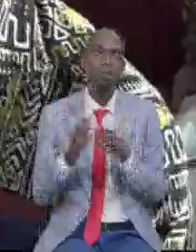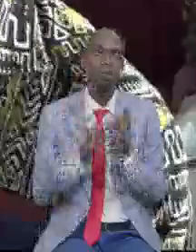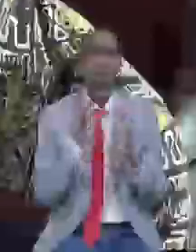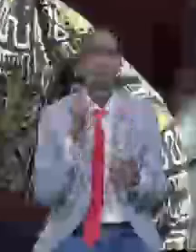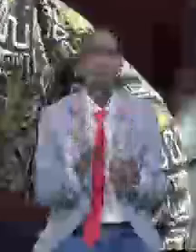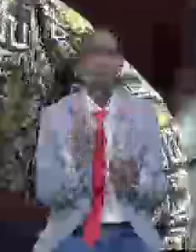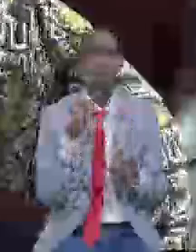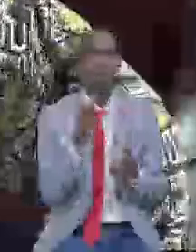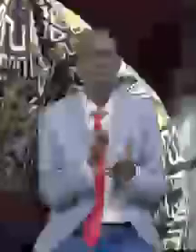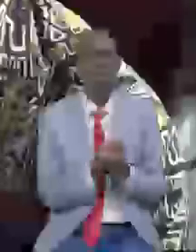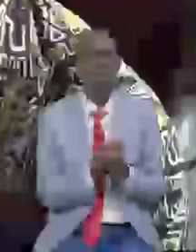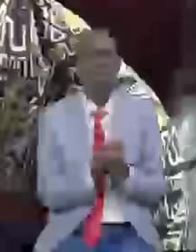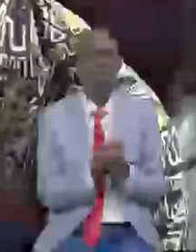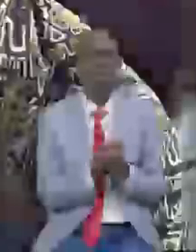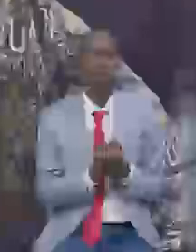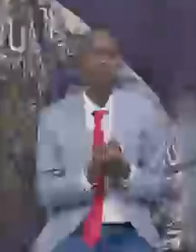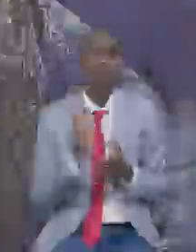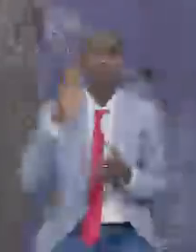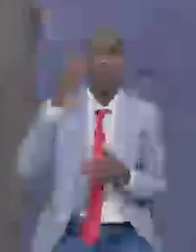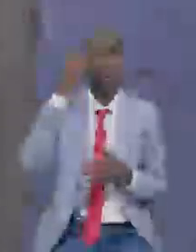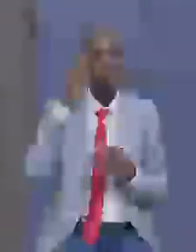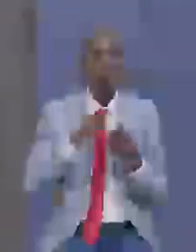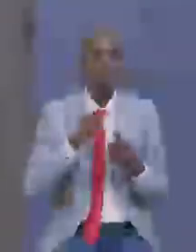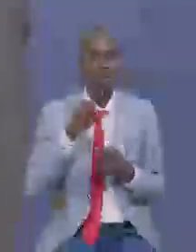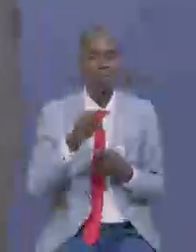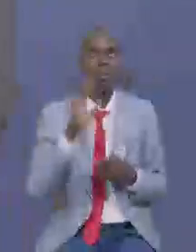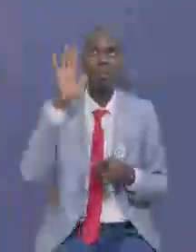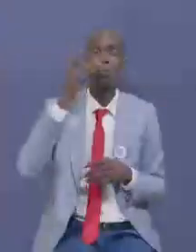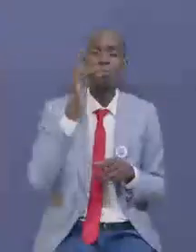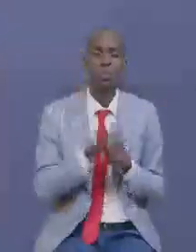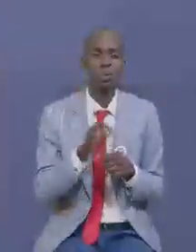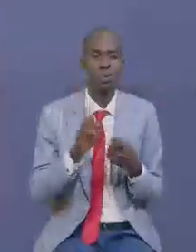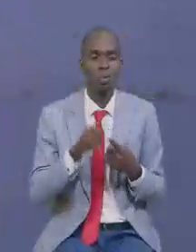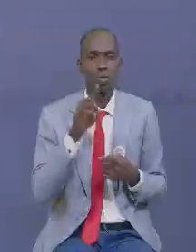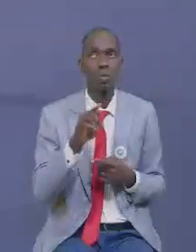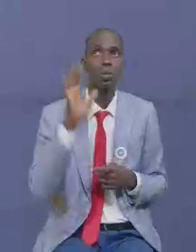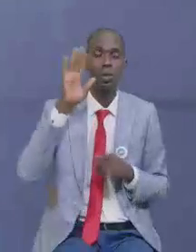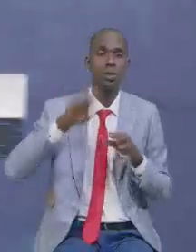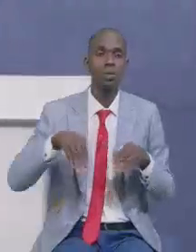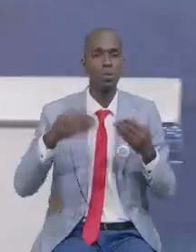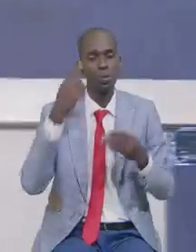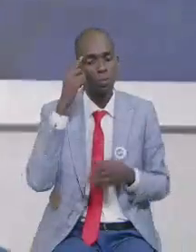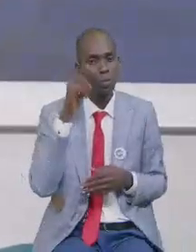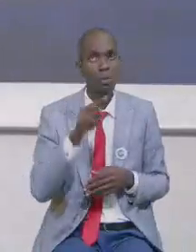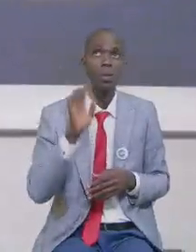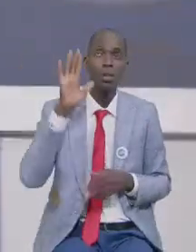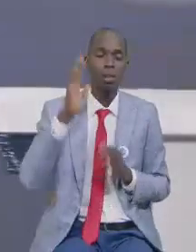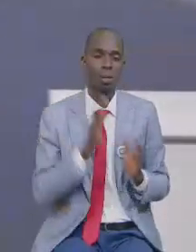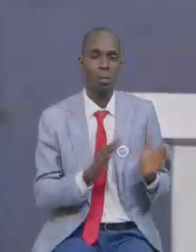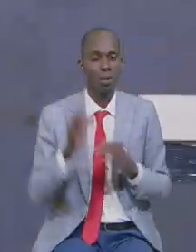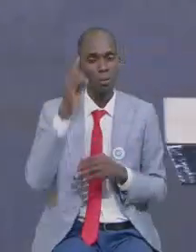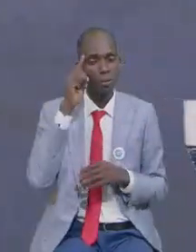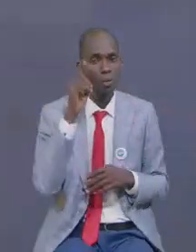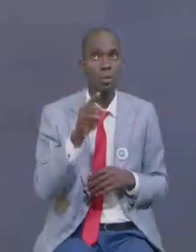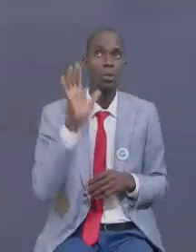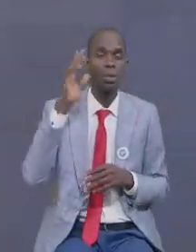a mind to you, it's promise to you, it's provision for you, it's plan for you, it's purpose for